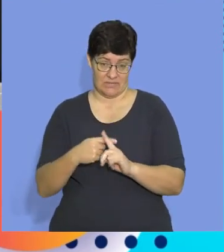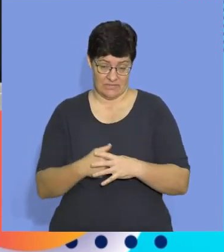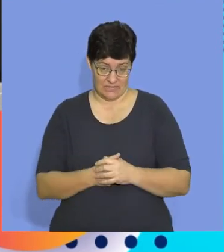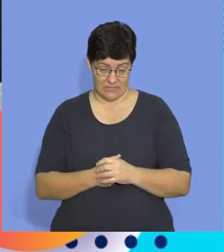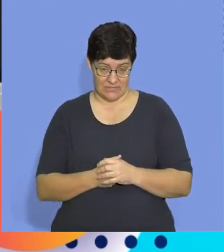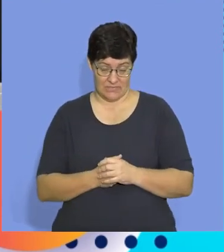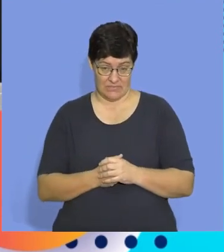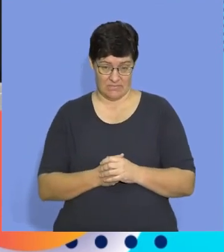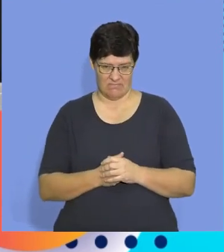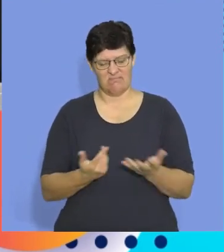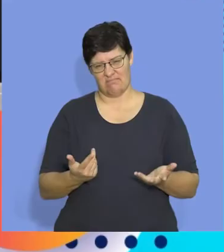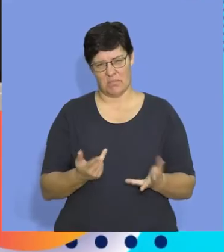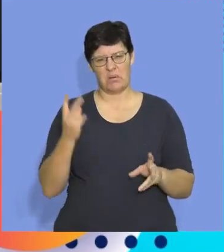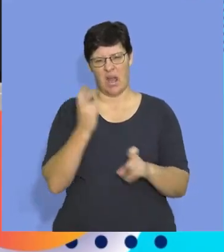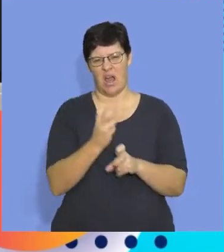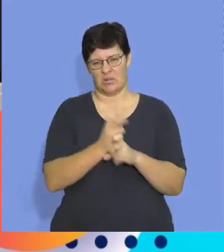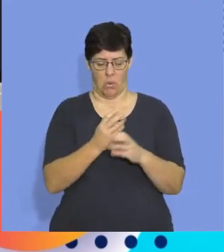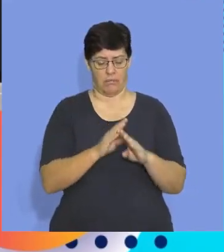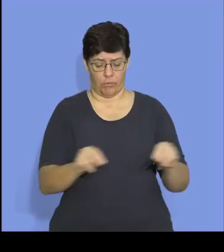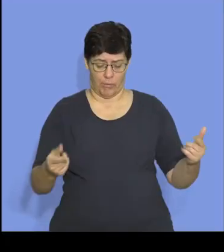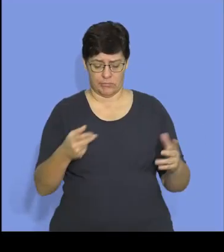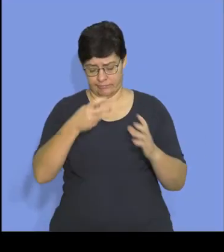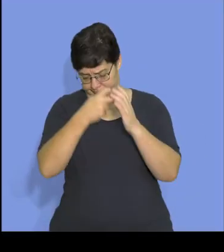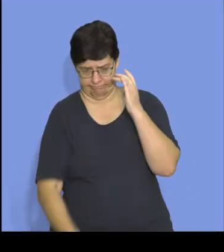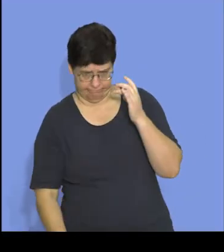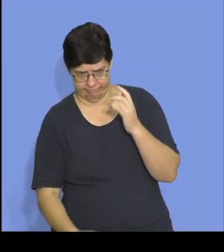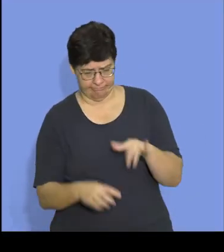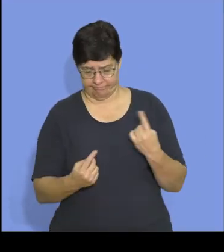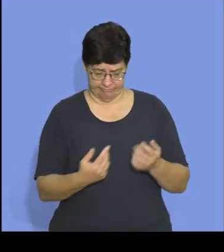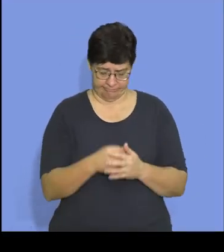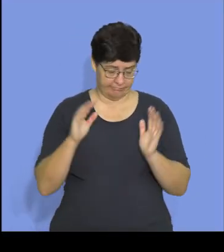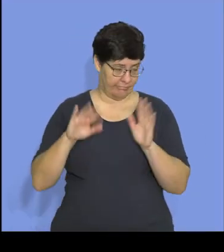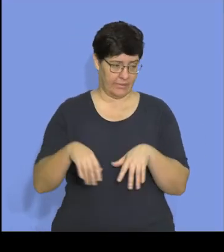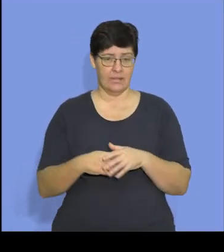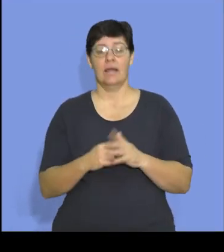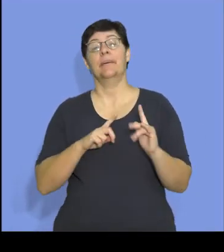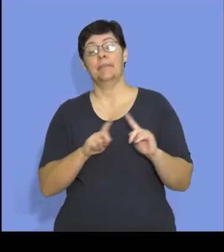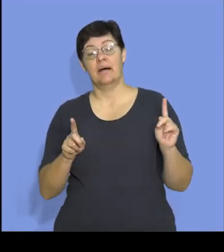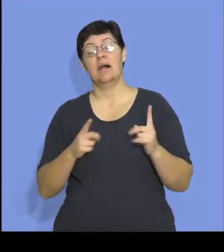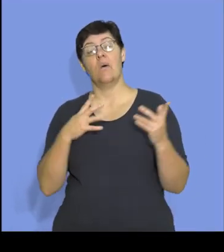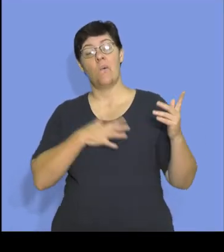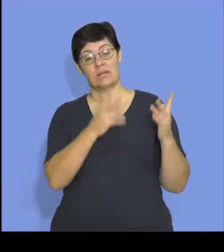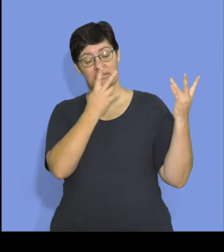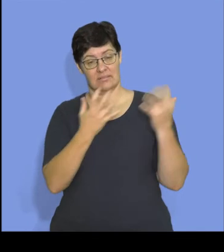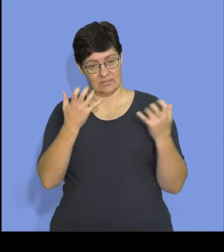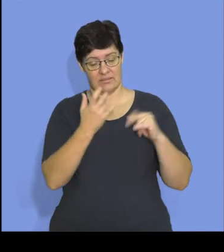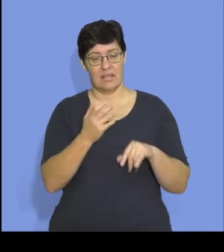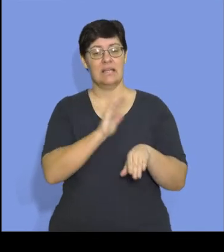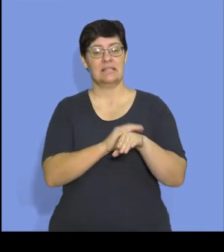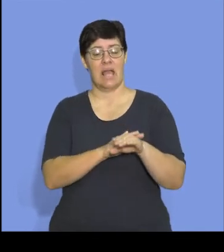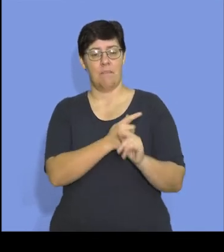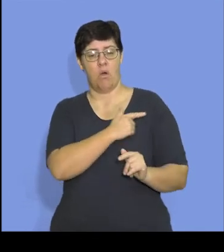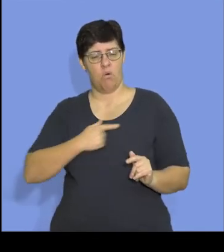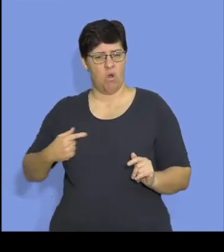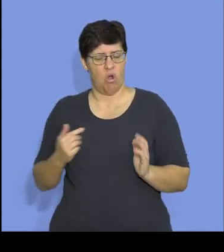Okay? Below the ground would be hard because it's the ground. They want us to calculate the time taken by the